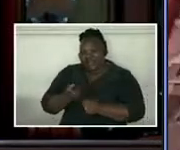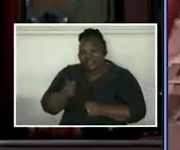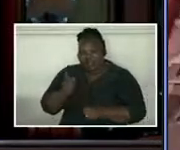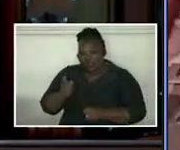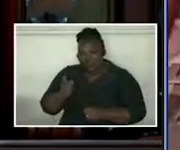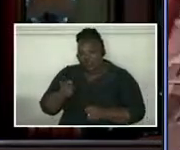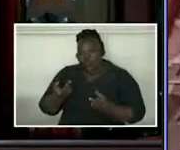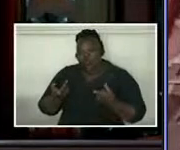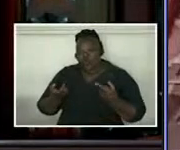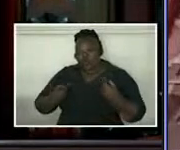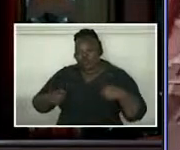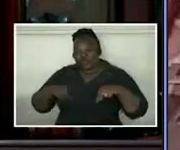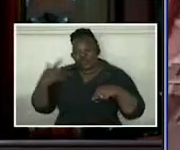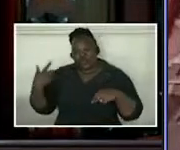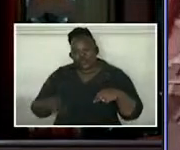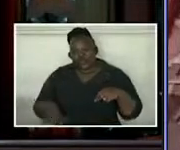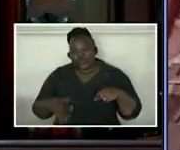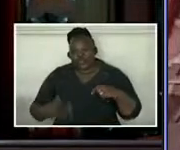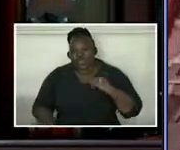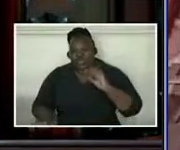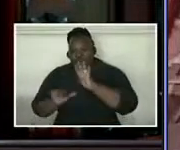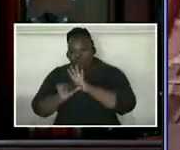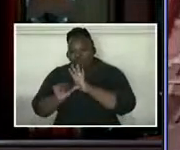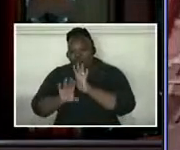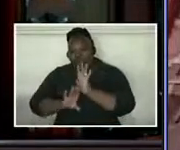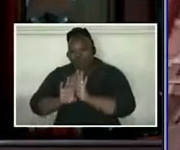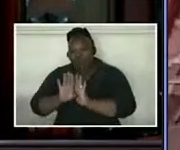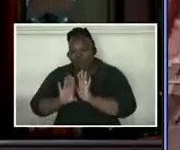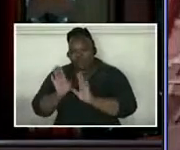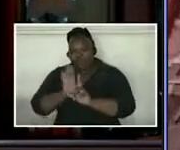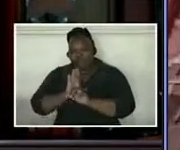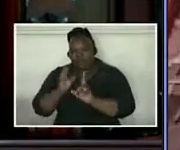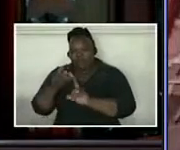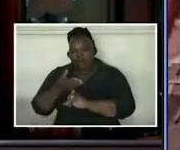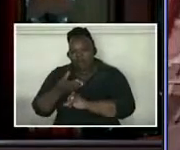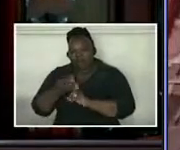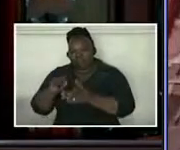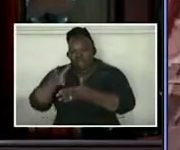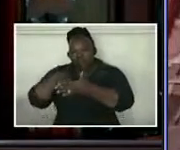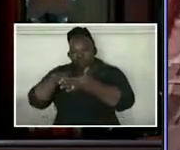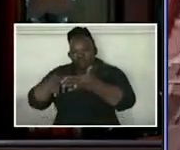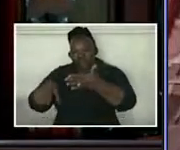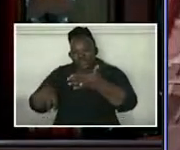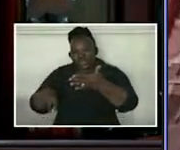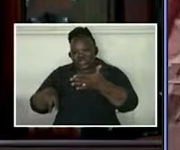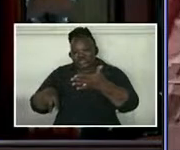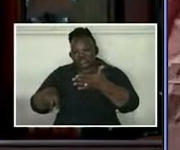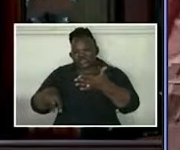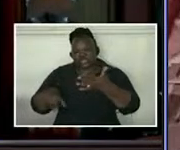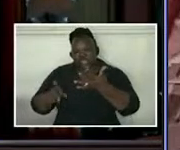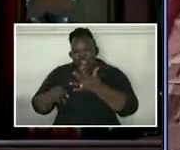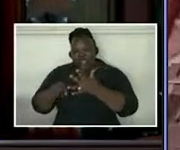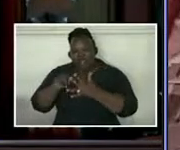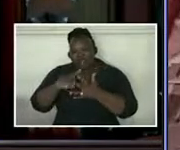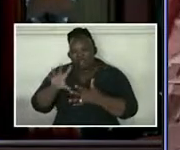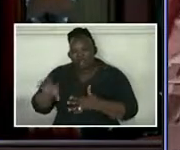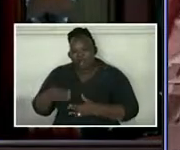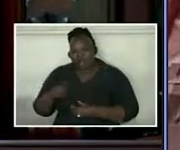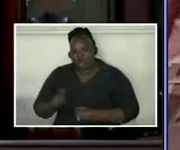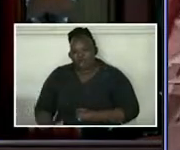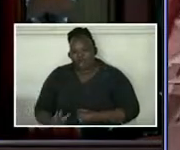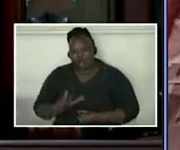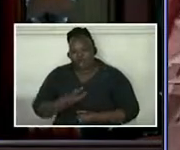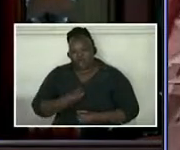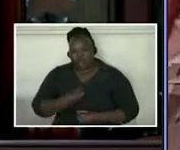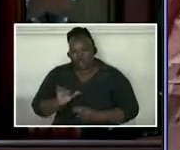much more important to promote the culture and reading among young people at this early